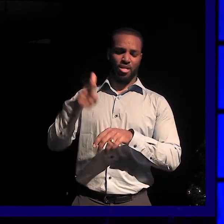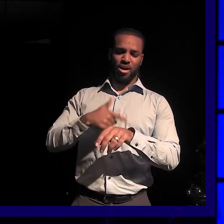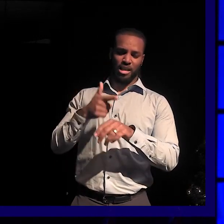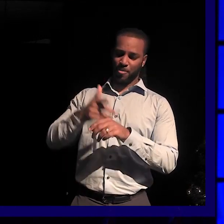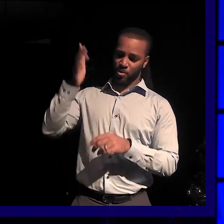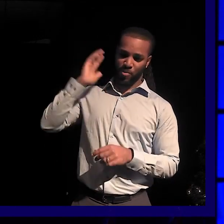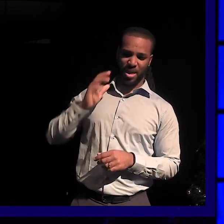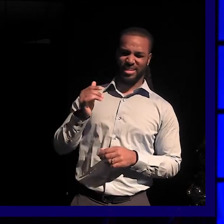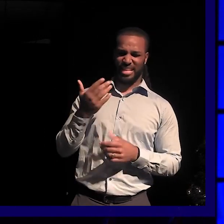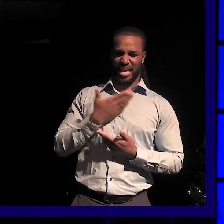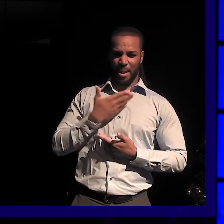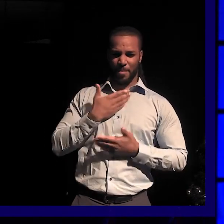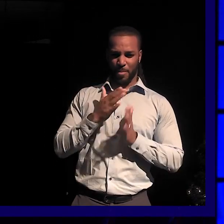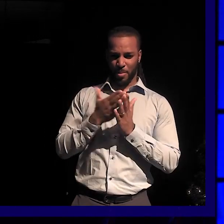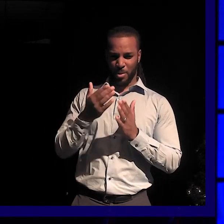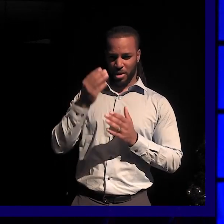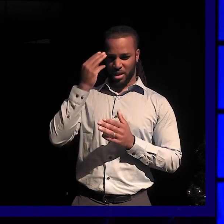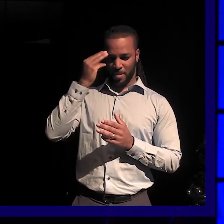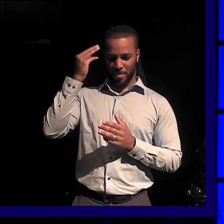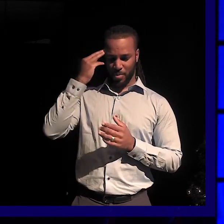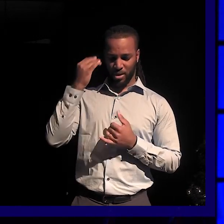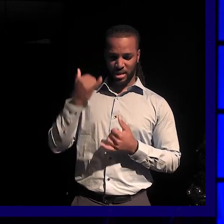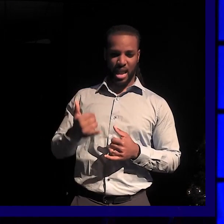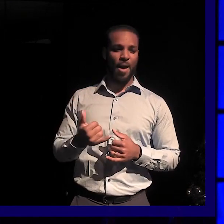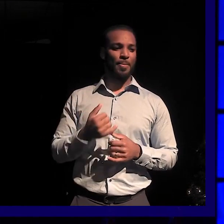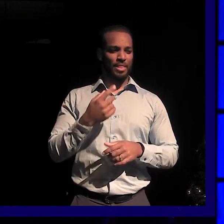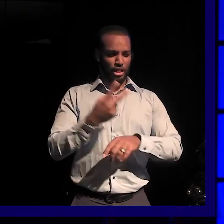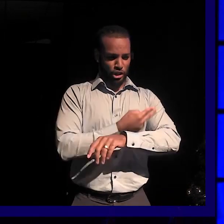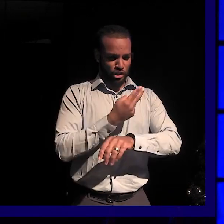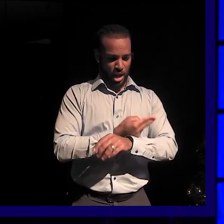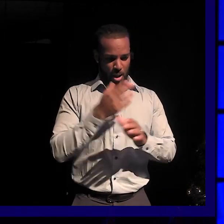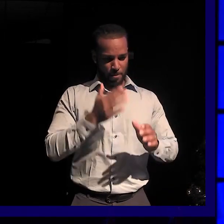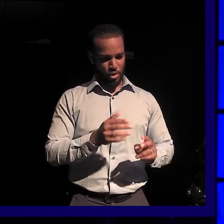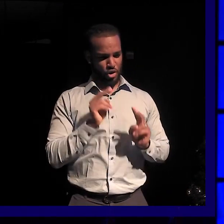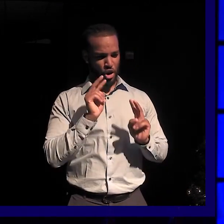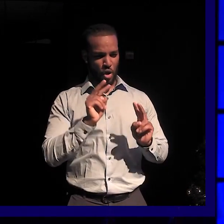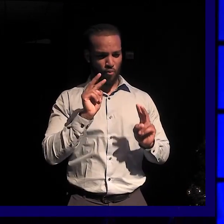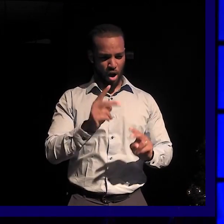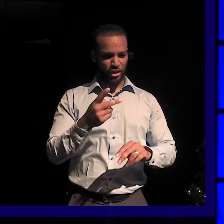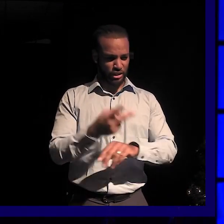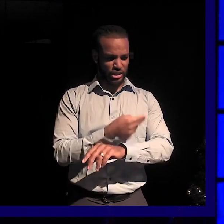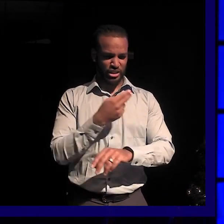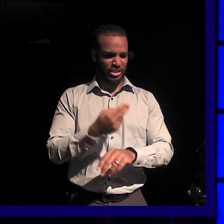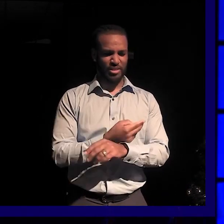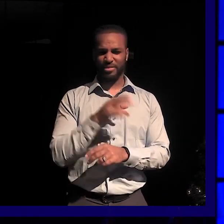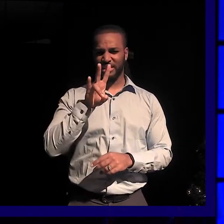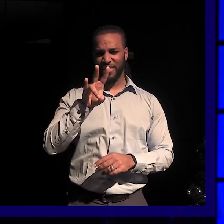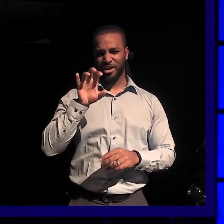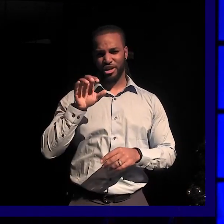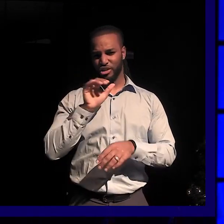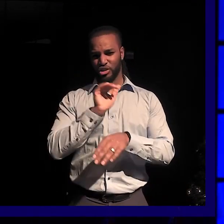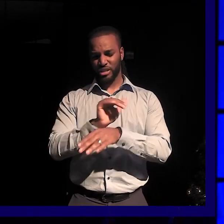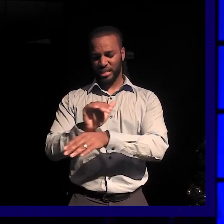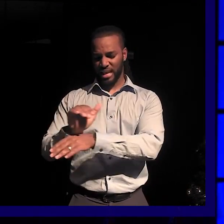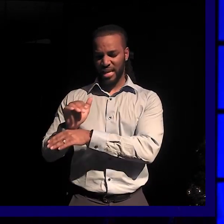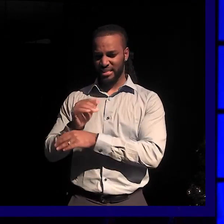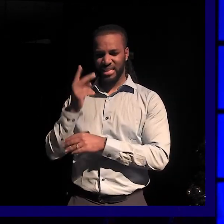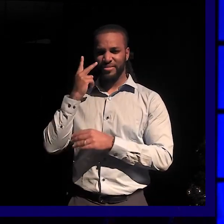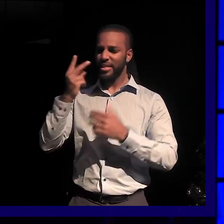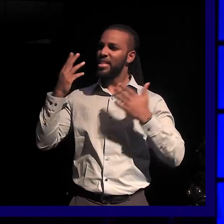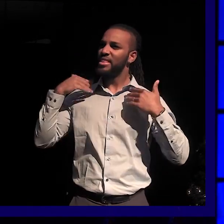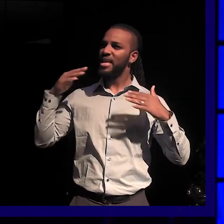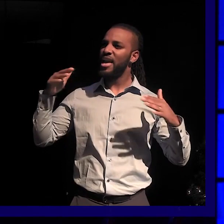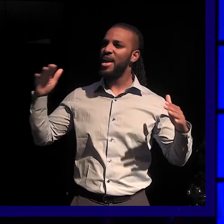a baby book memory. Now, the shepherds have watched their flocks some 700 nights since they saw the